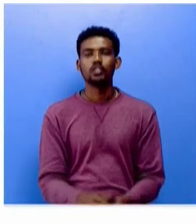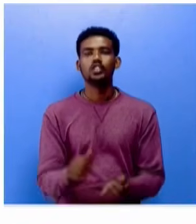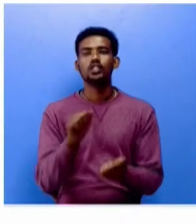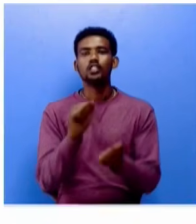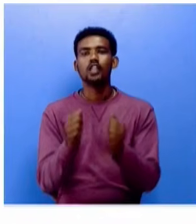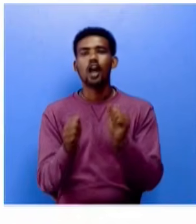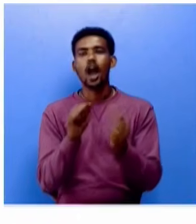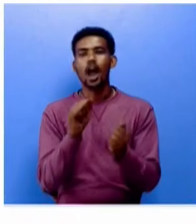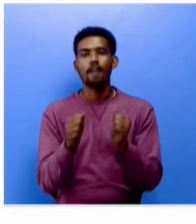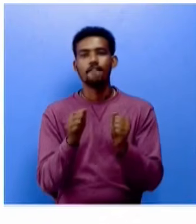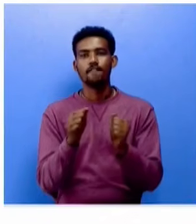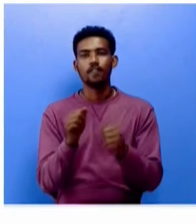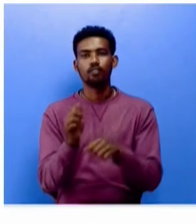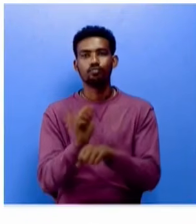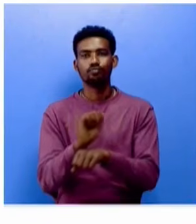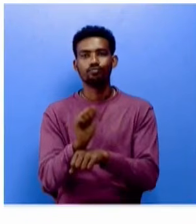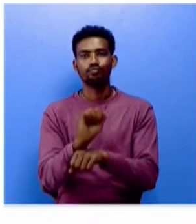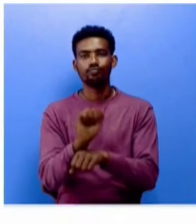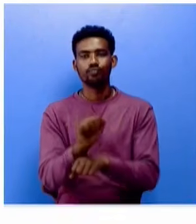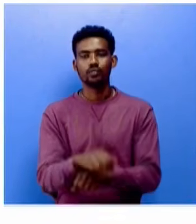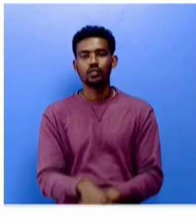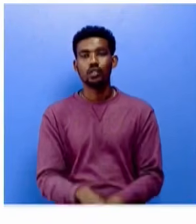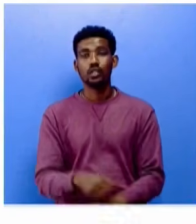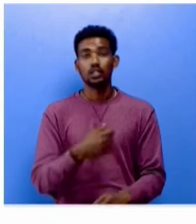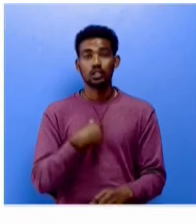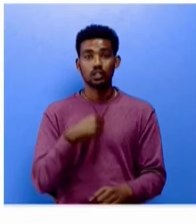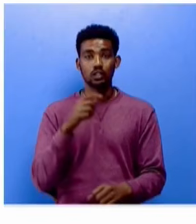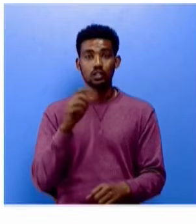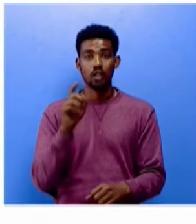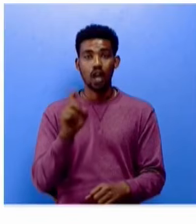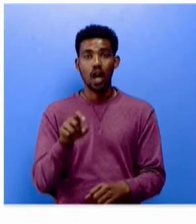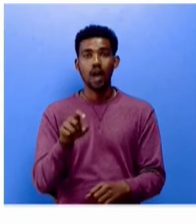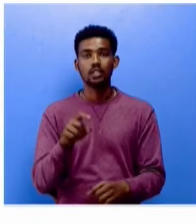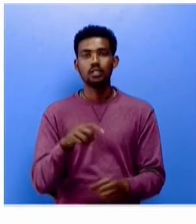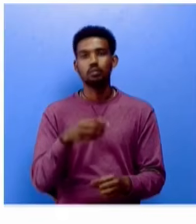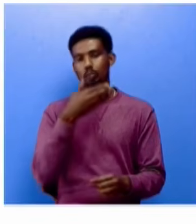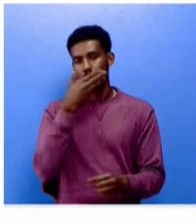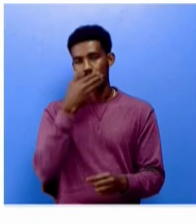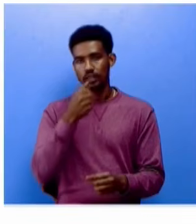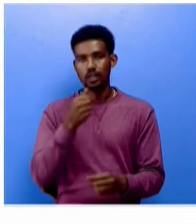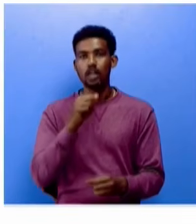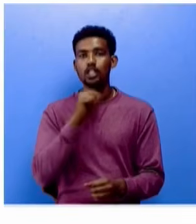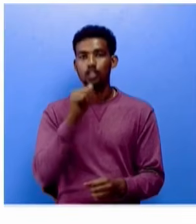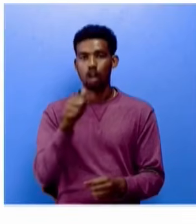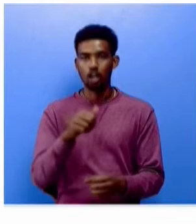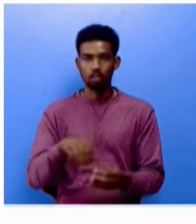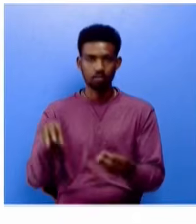Drive, we've said. So, had better not plus